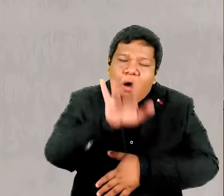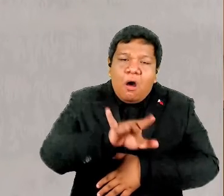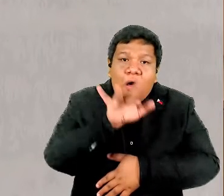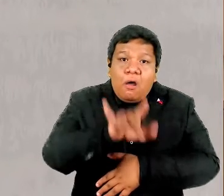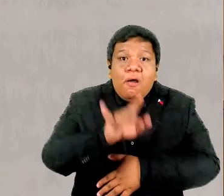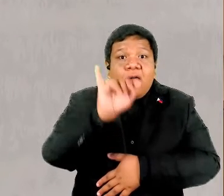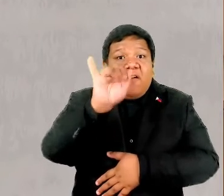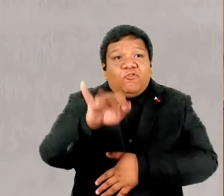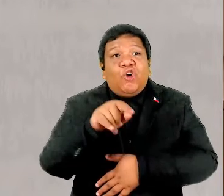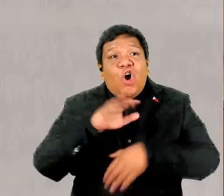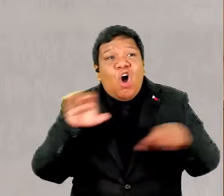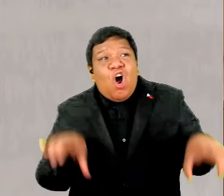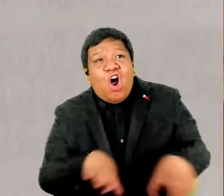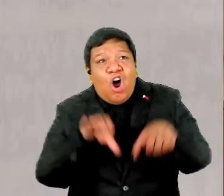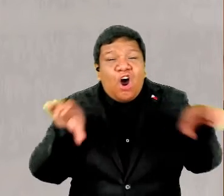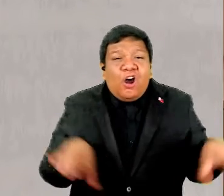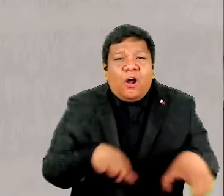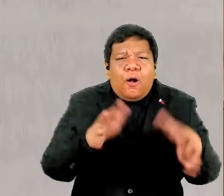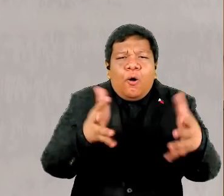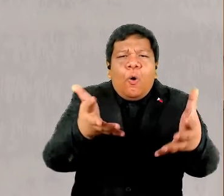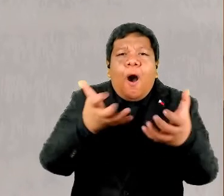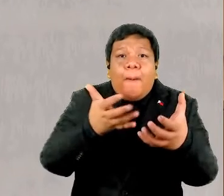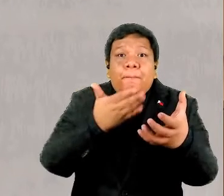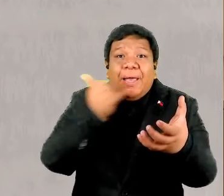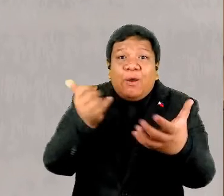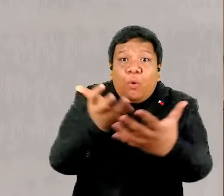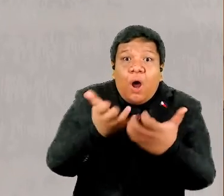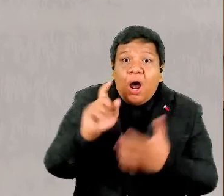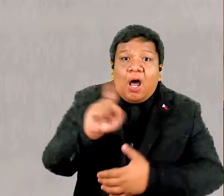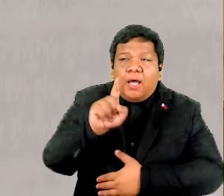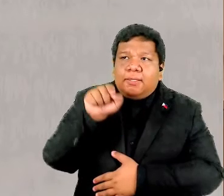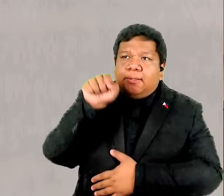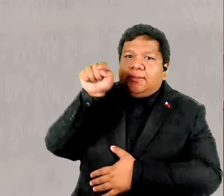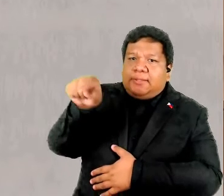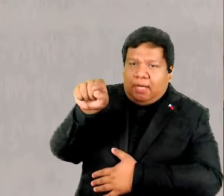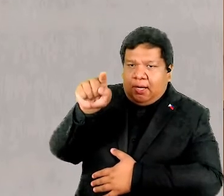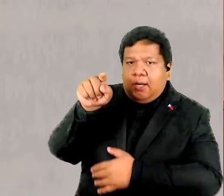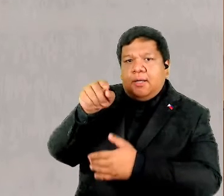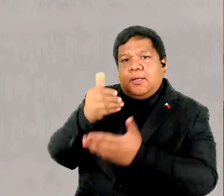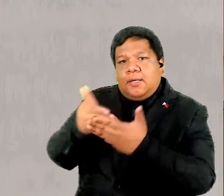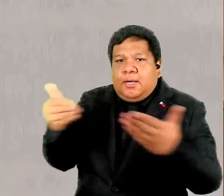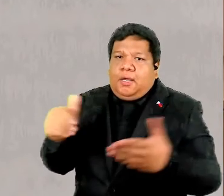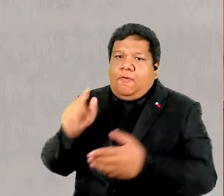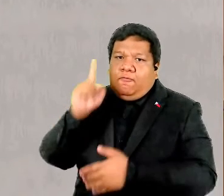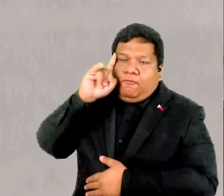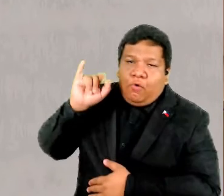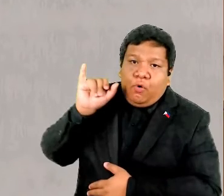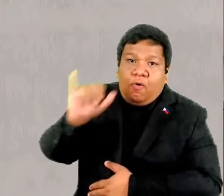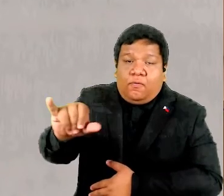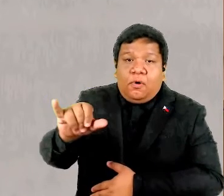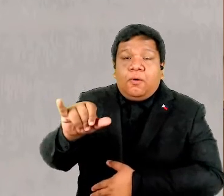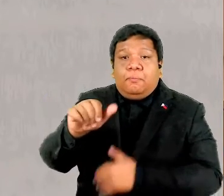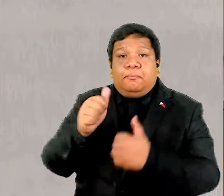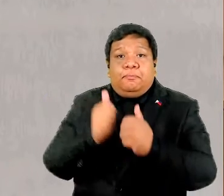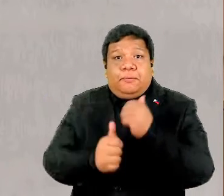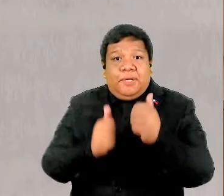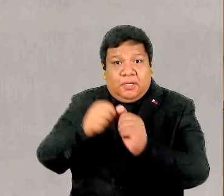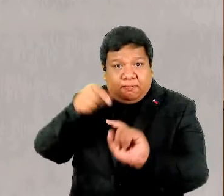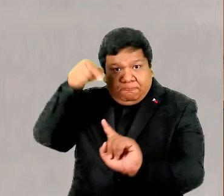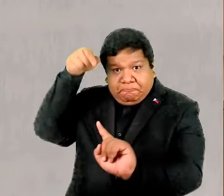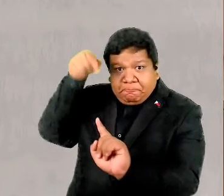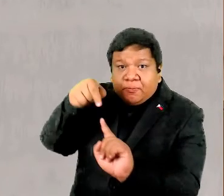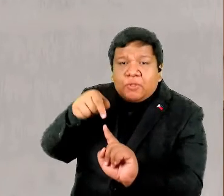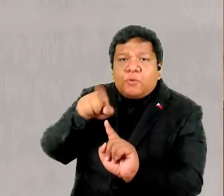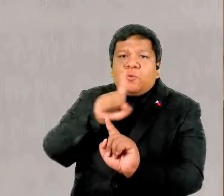ka lang din, kung magpapagal ka lang din, dun ka na sa hindi nabubulok. And when Jesus is saying this, he was actually driving us